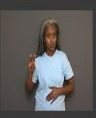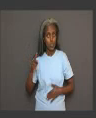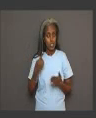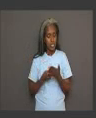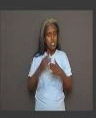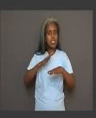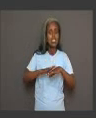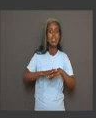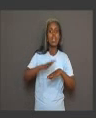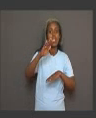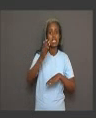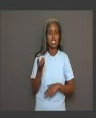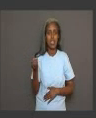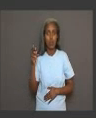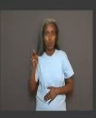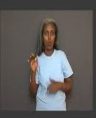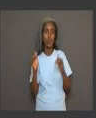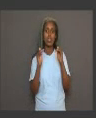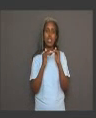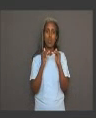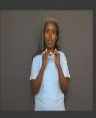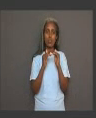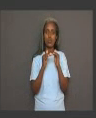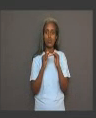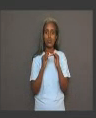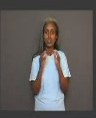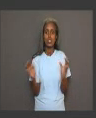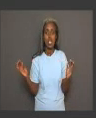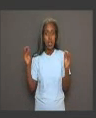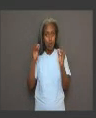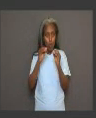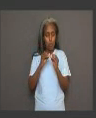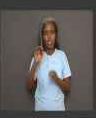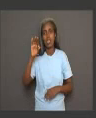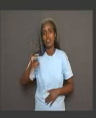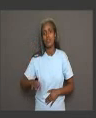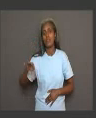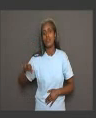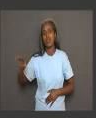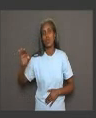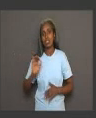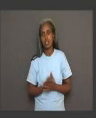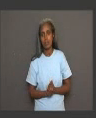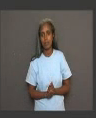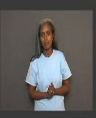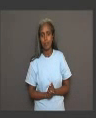is greater than or equal to the cumulative frequency.